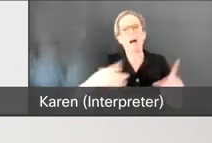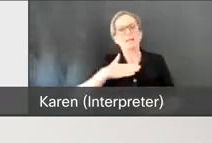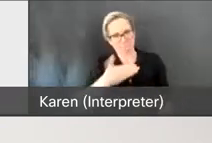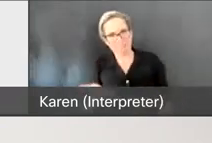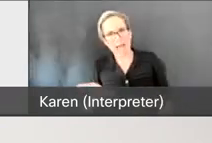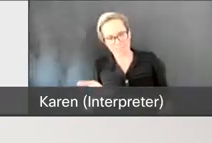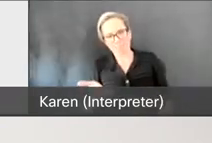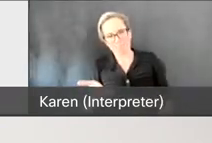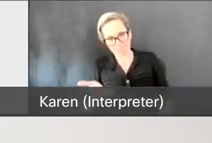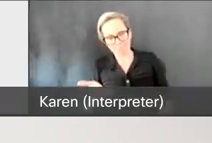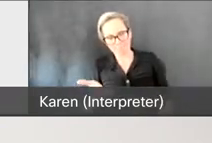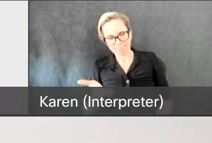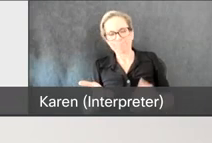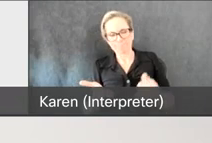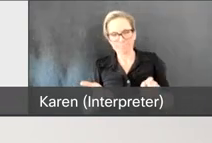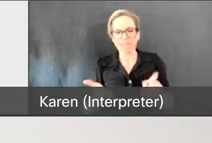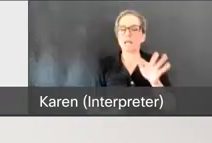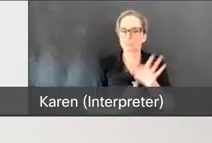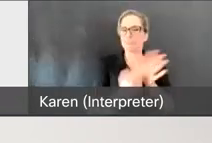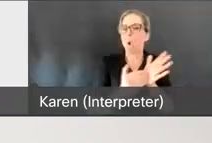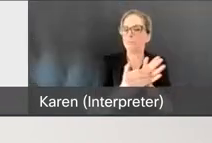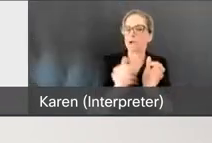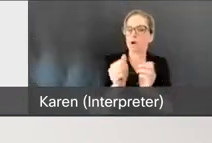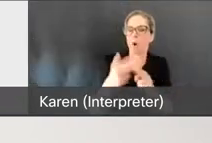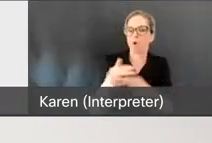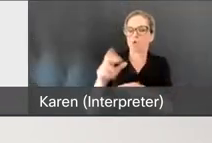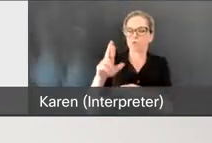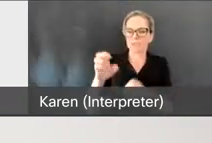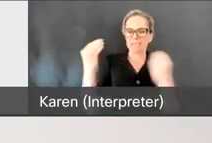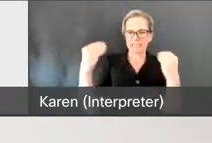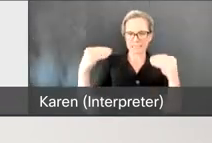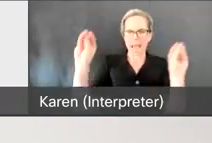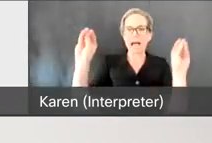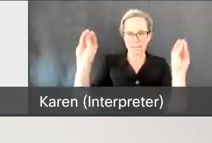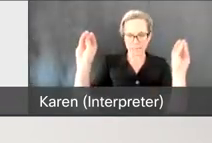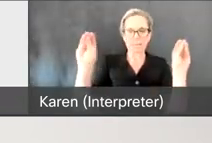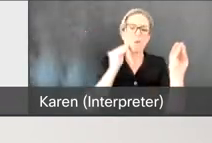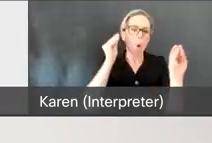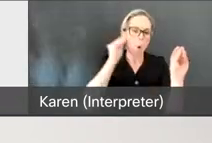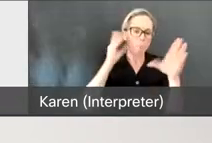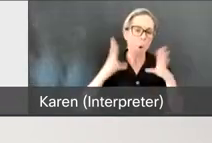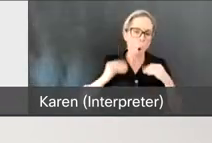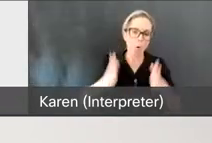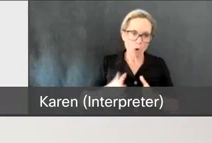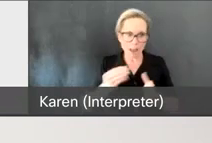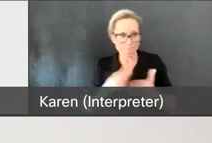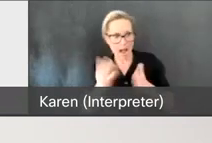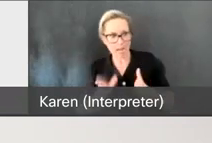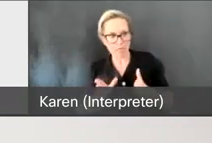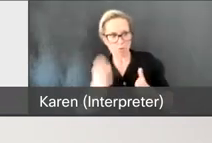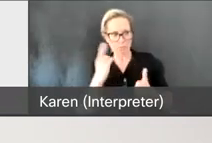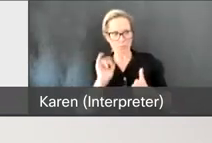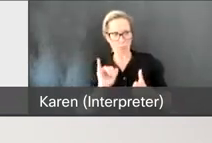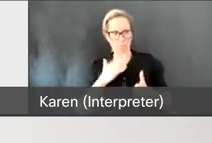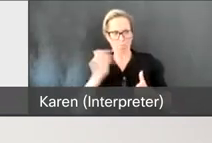up a lot in resale situations where home buyers and homeowners all of a sudden realize they have to make this